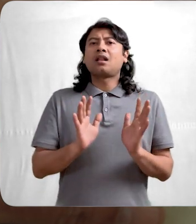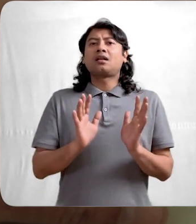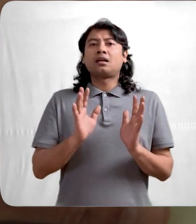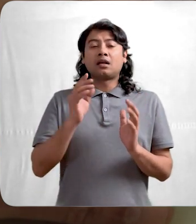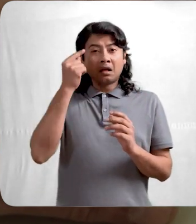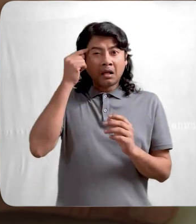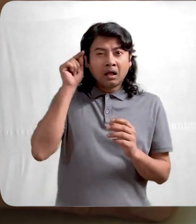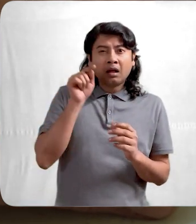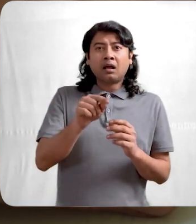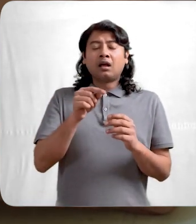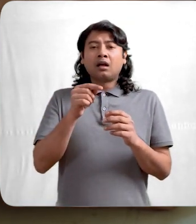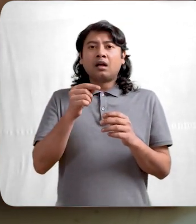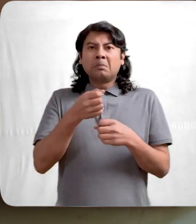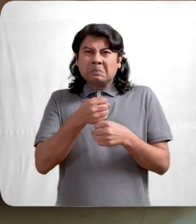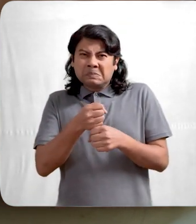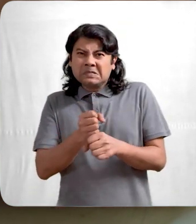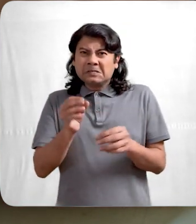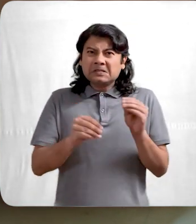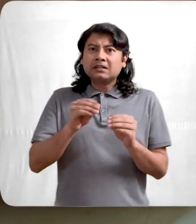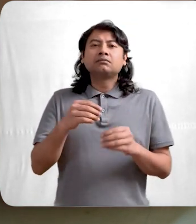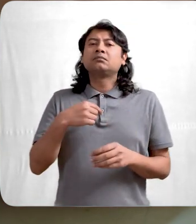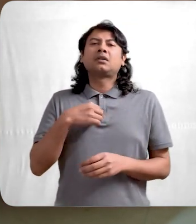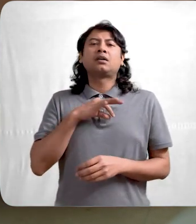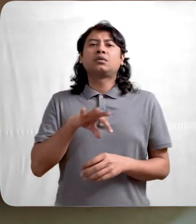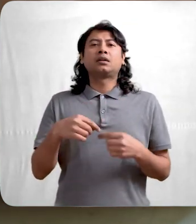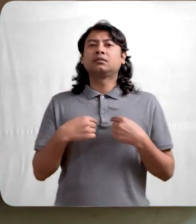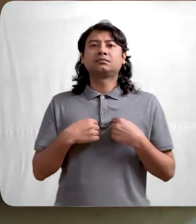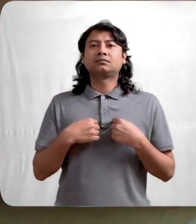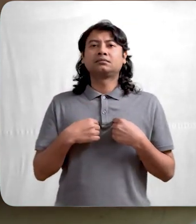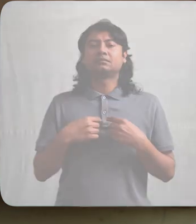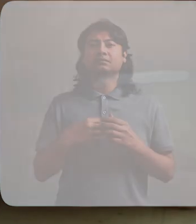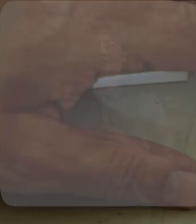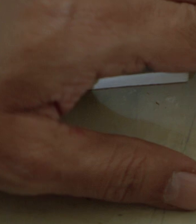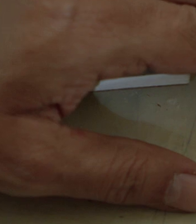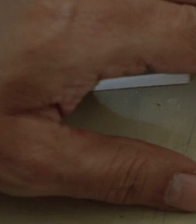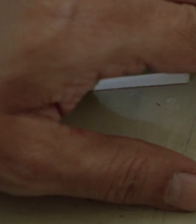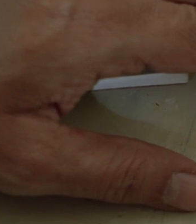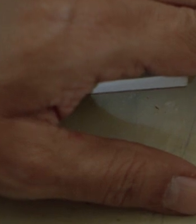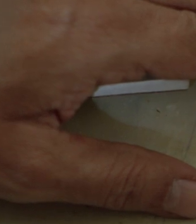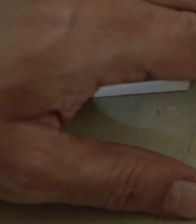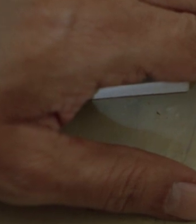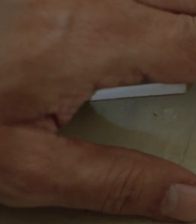Otherwise, it becomes very heavy, very conscious kind of production, which I don't like.